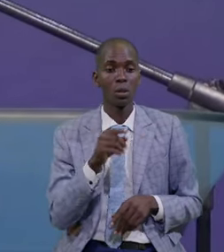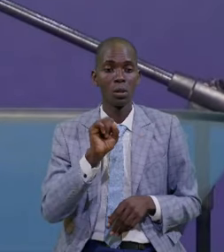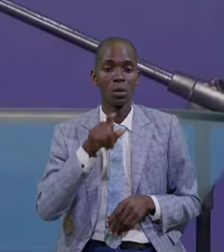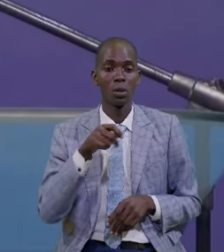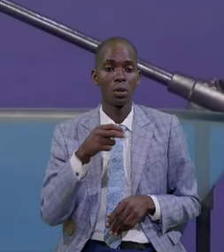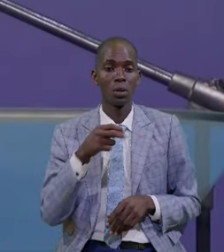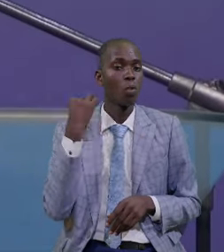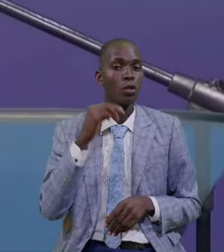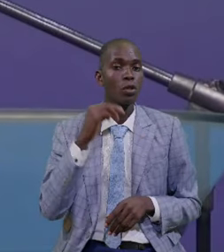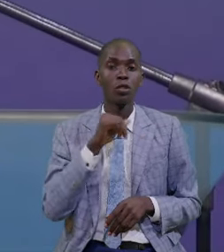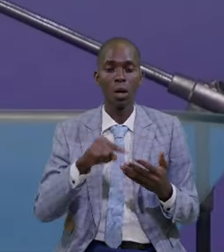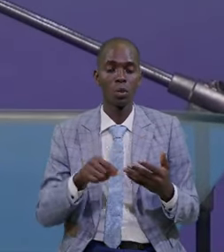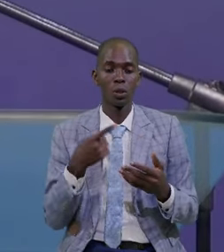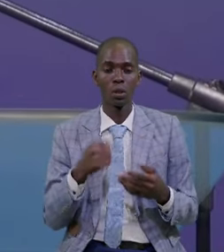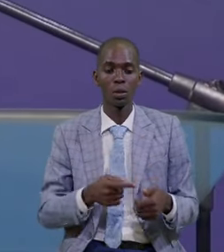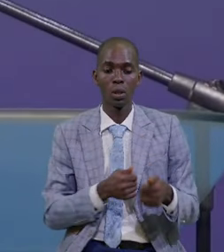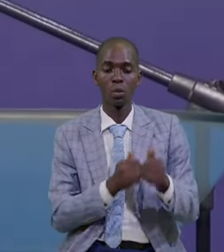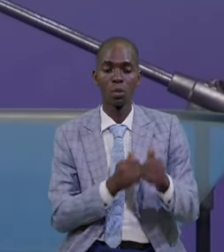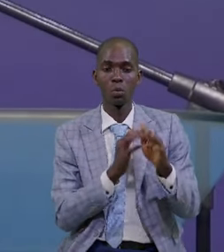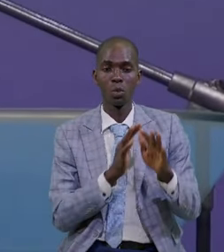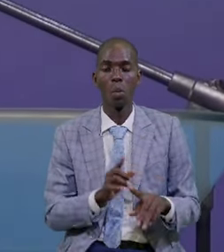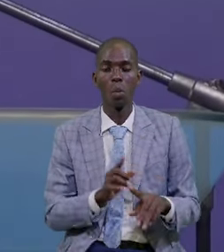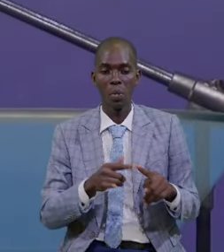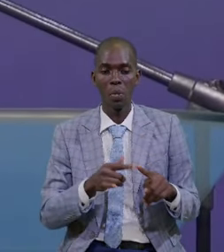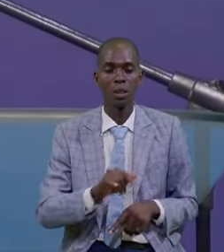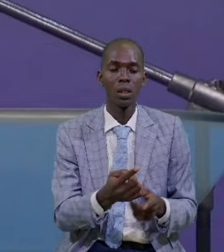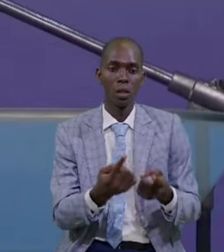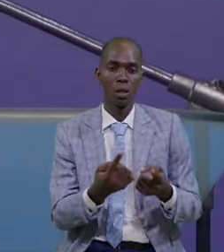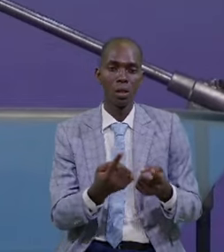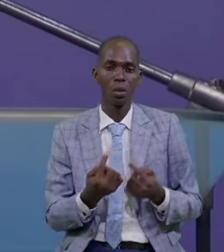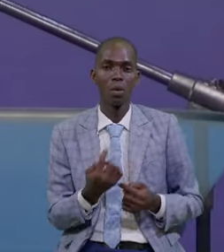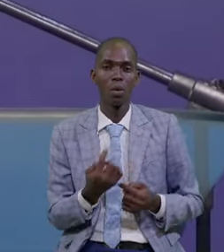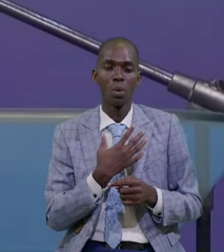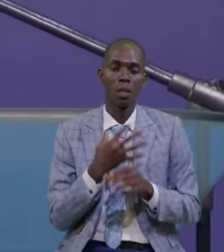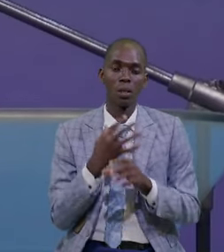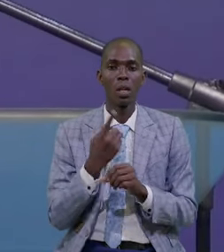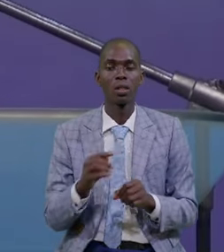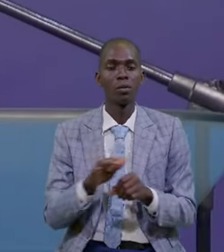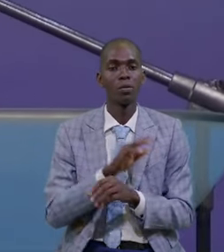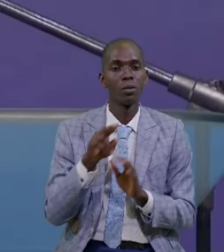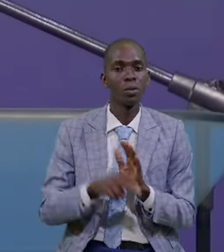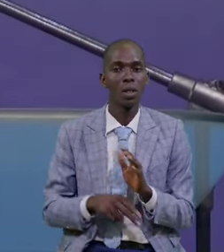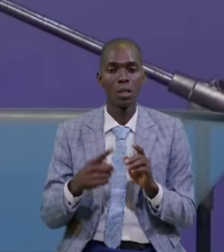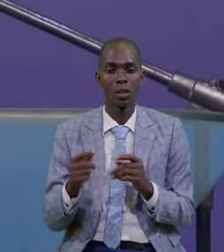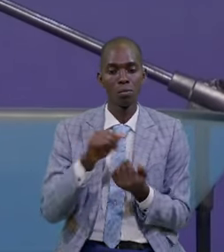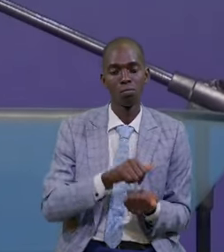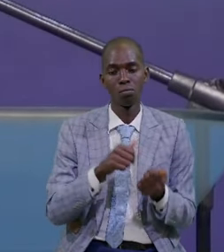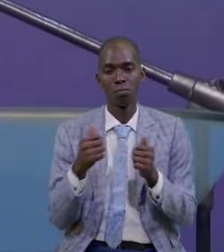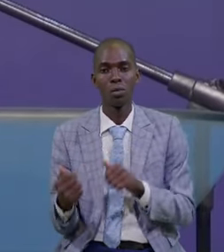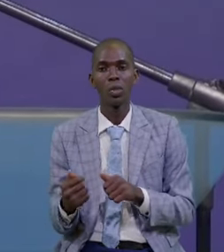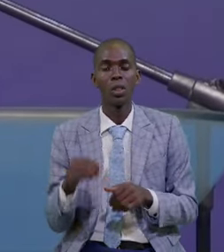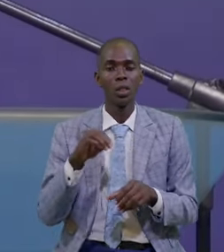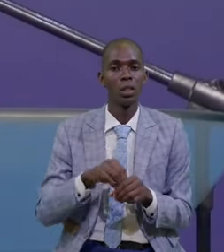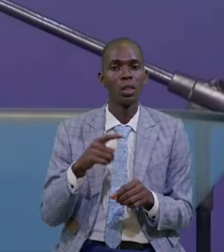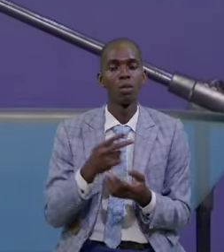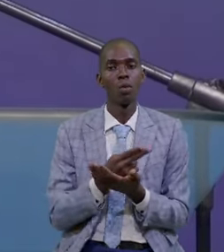yet because he had the fullness, the baptism, the immersion in the Holy